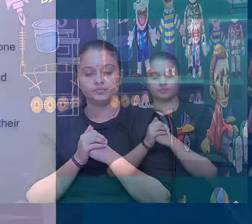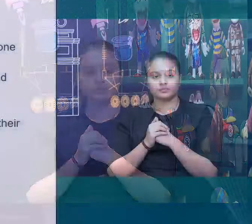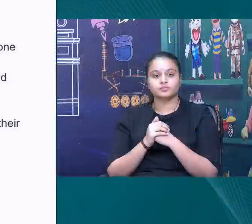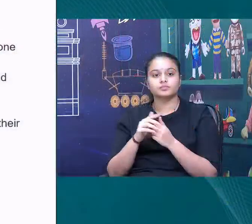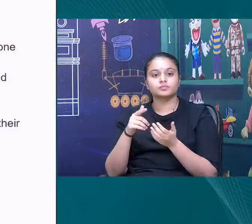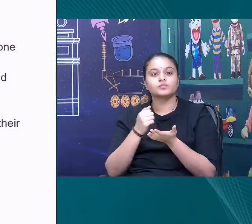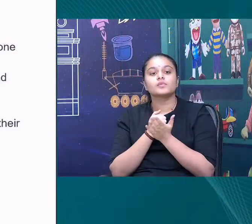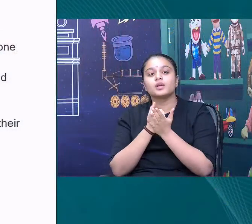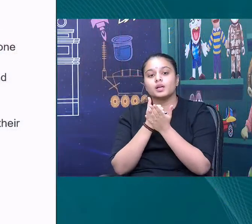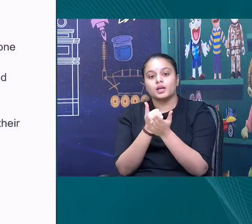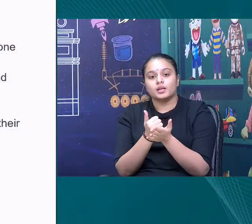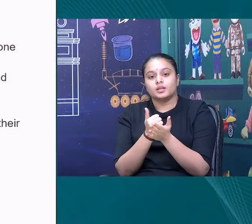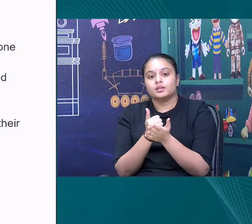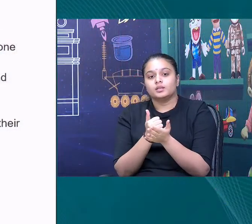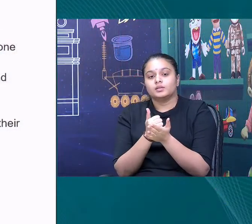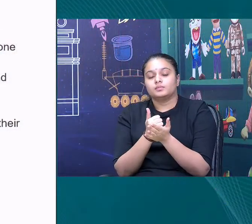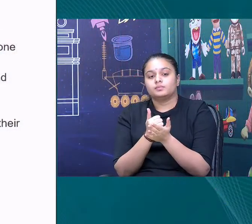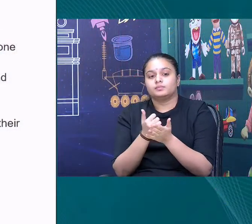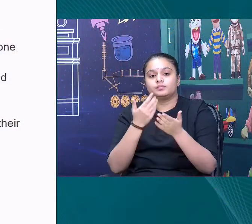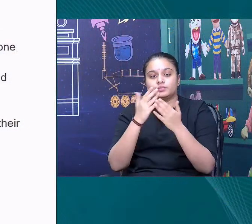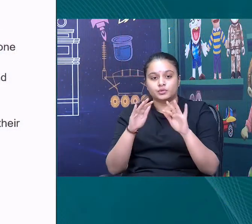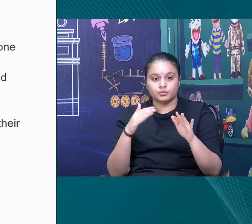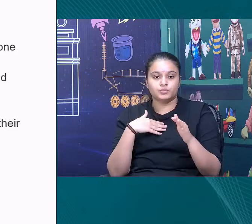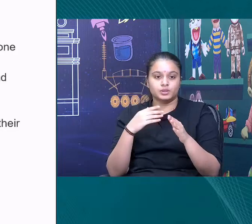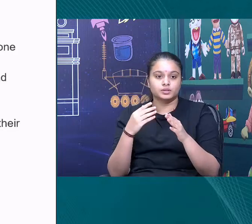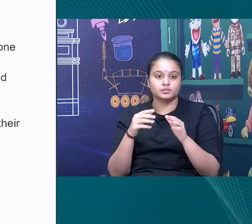help our students to attempt it.